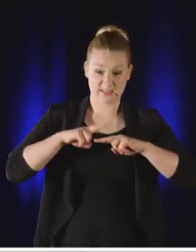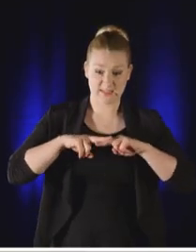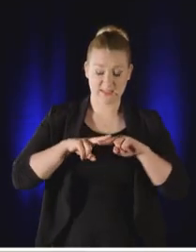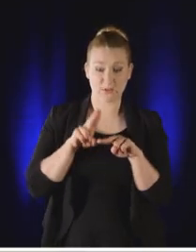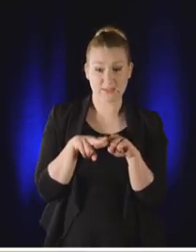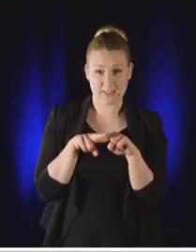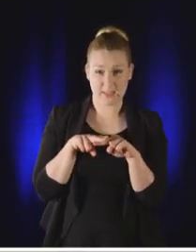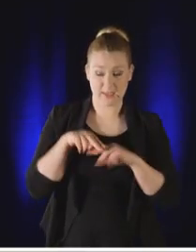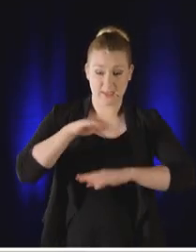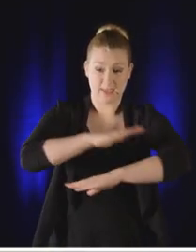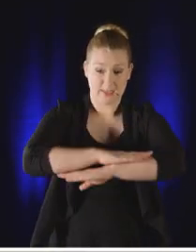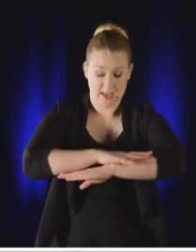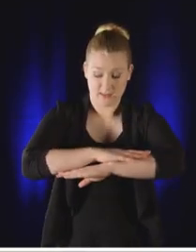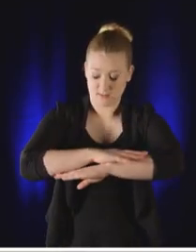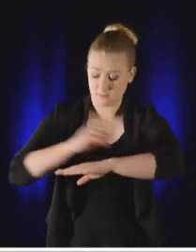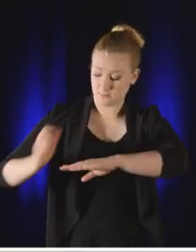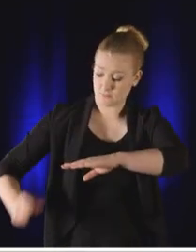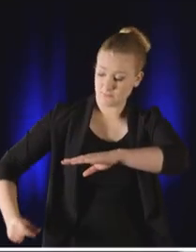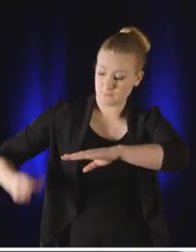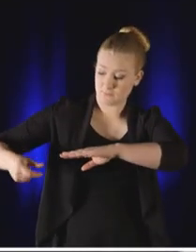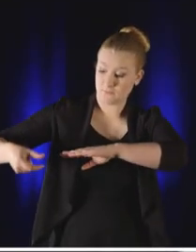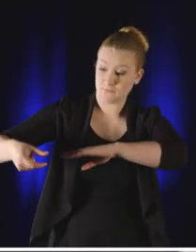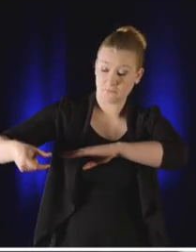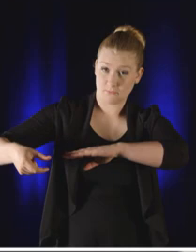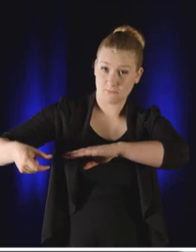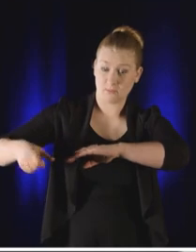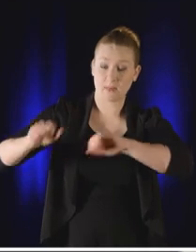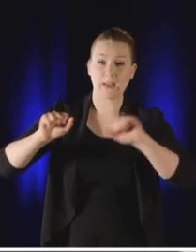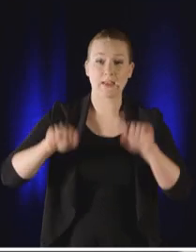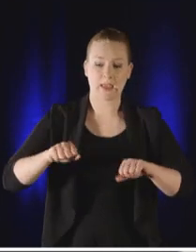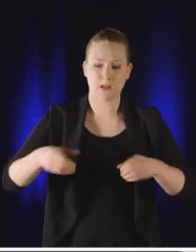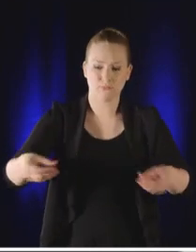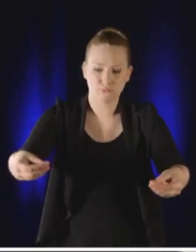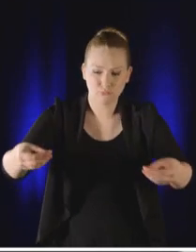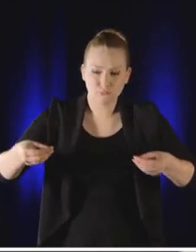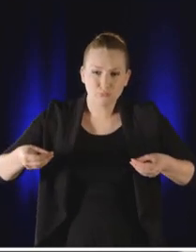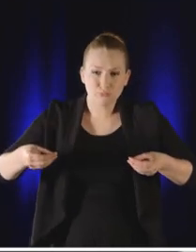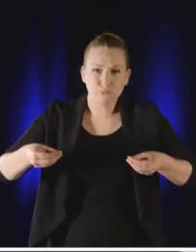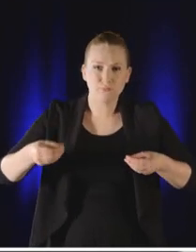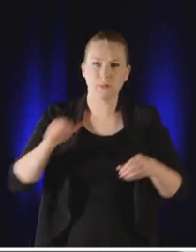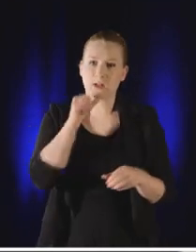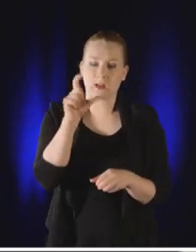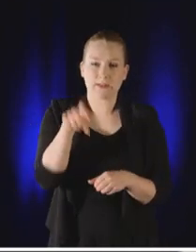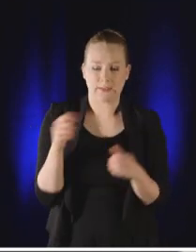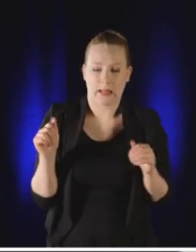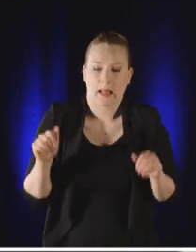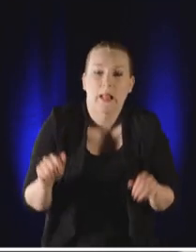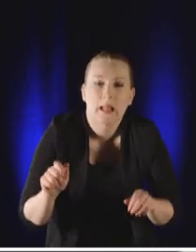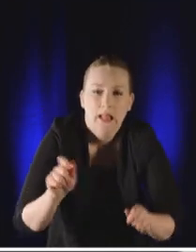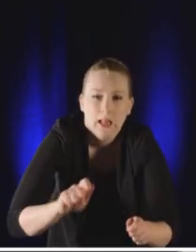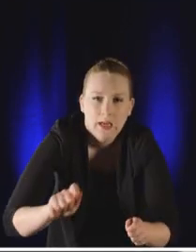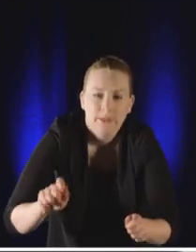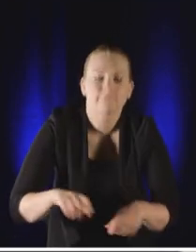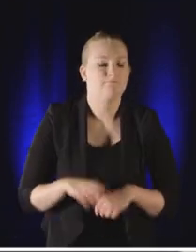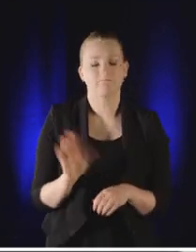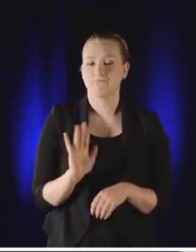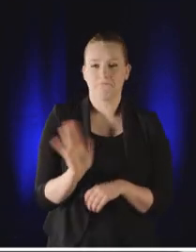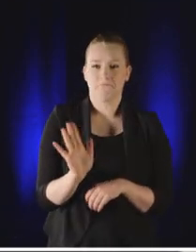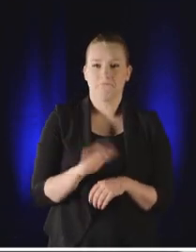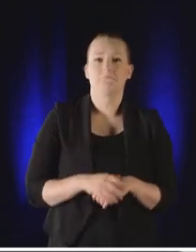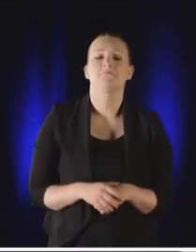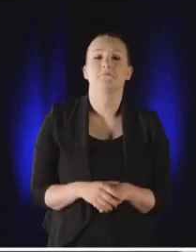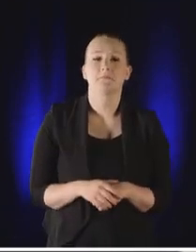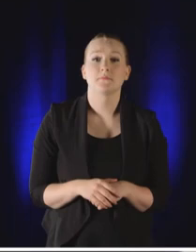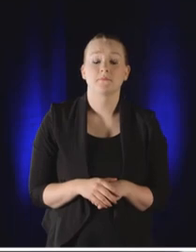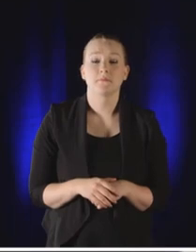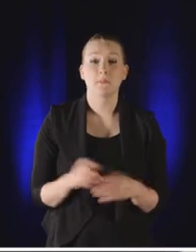forward or backward so that they would no longer have to lean into them. For the next thing, so that students could